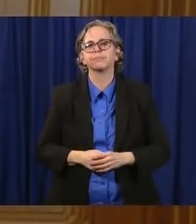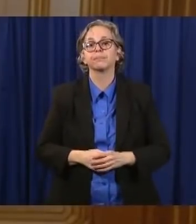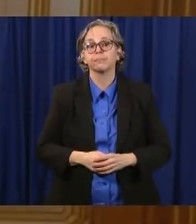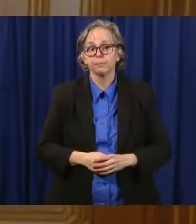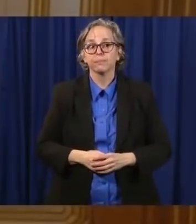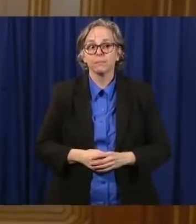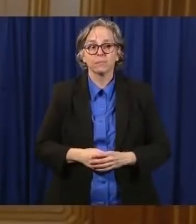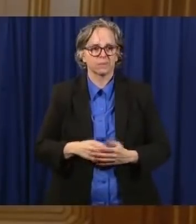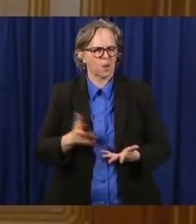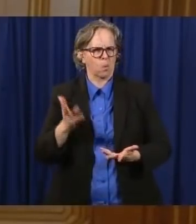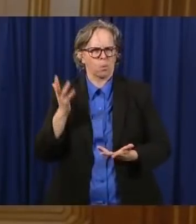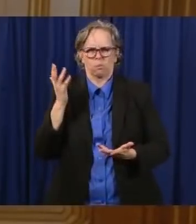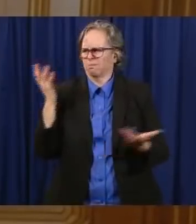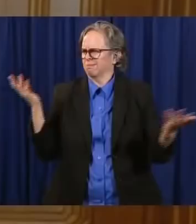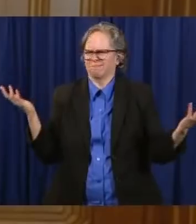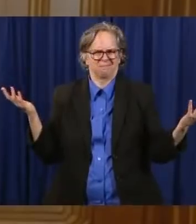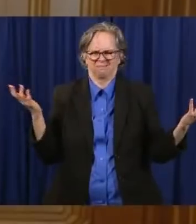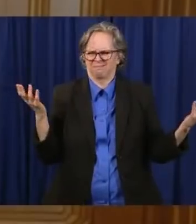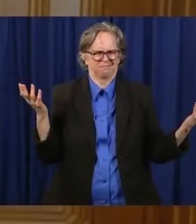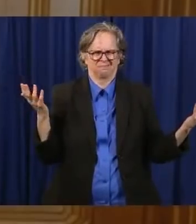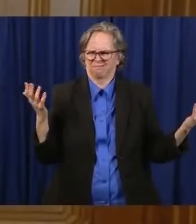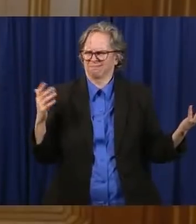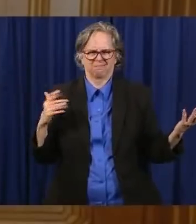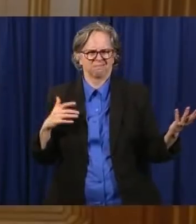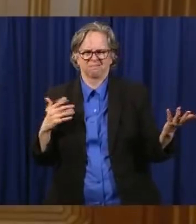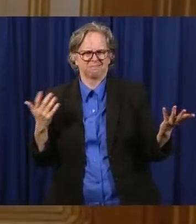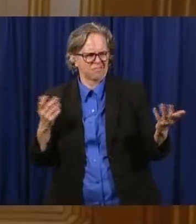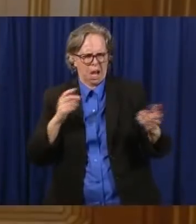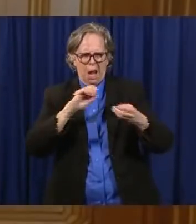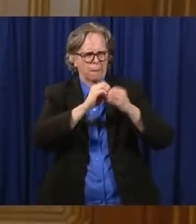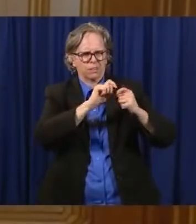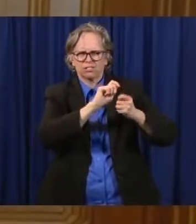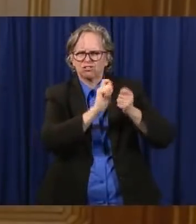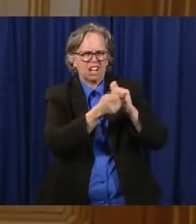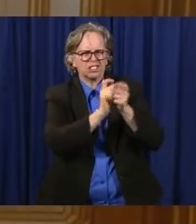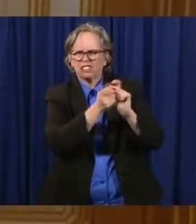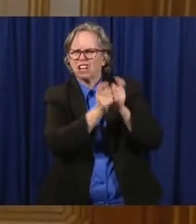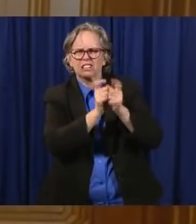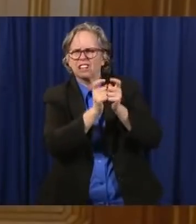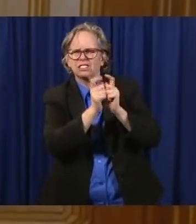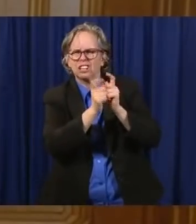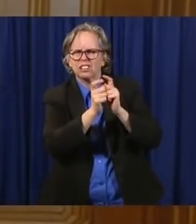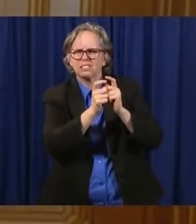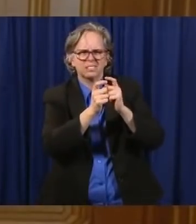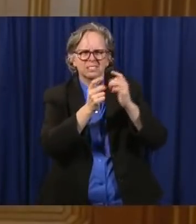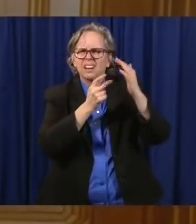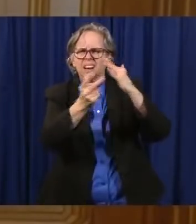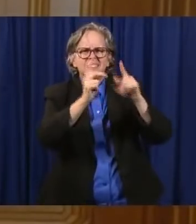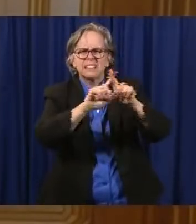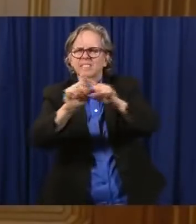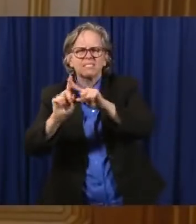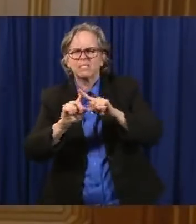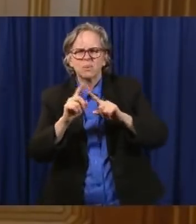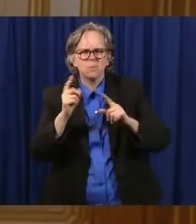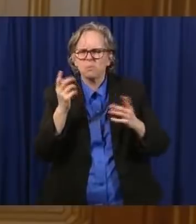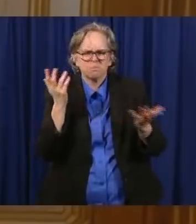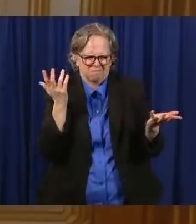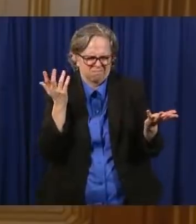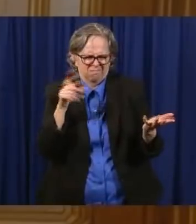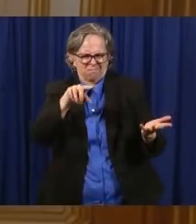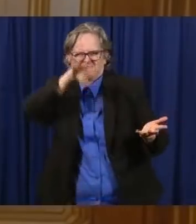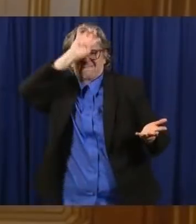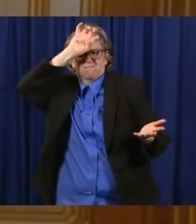Why are the modelers, the experts, projecting something different today than they